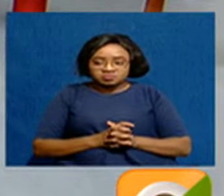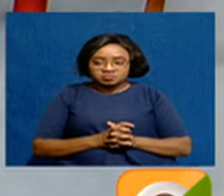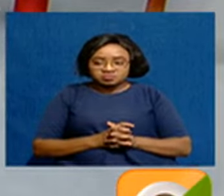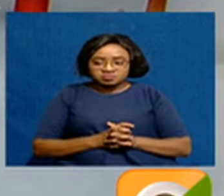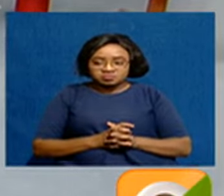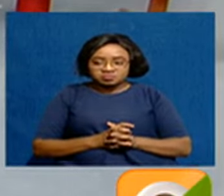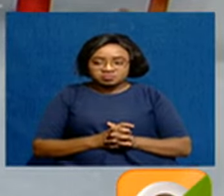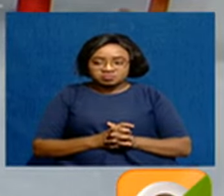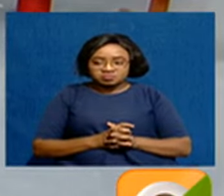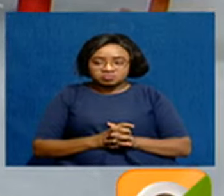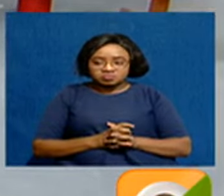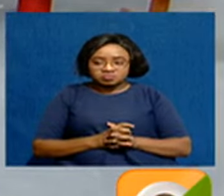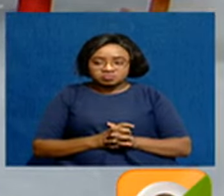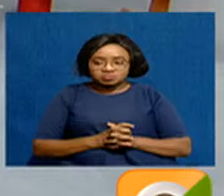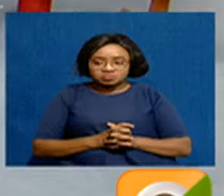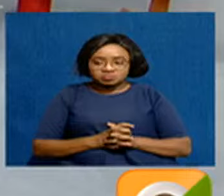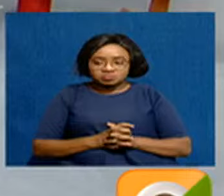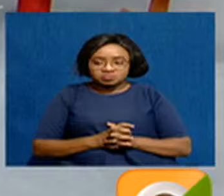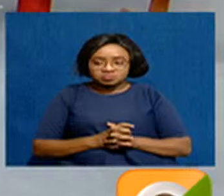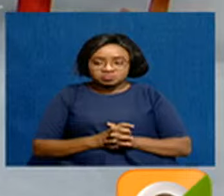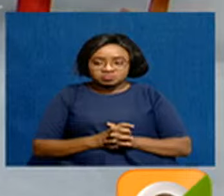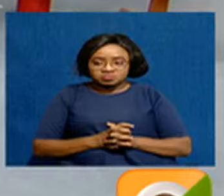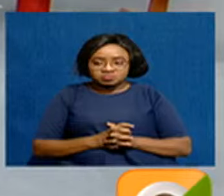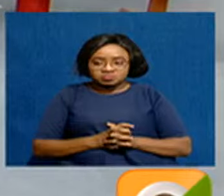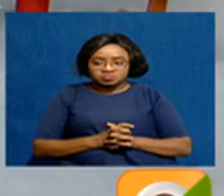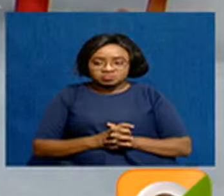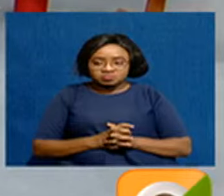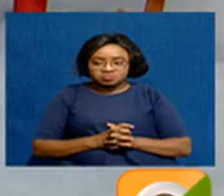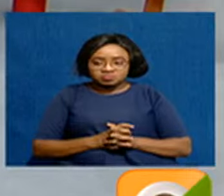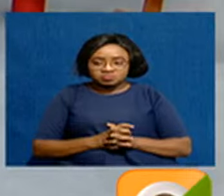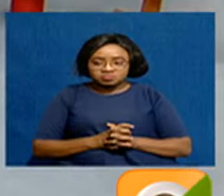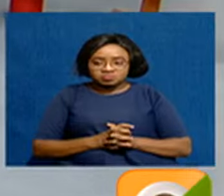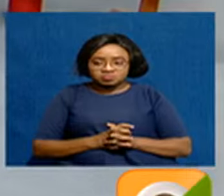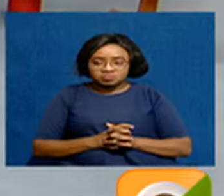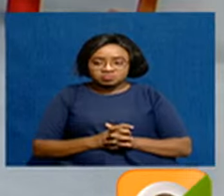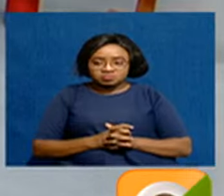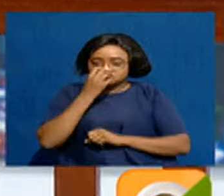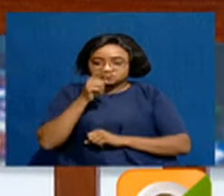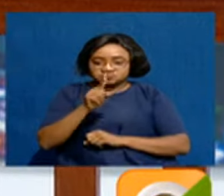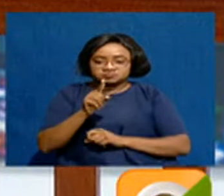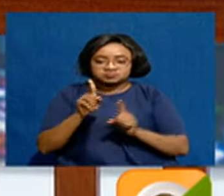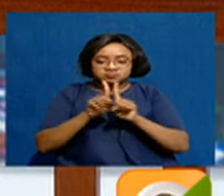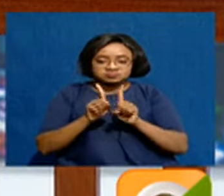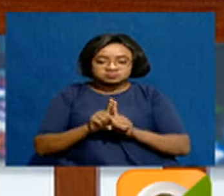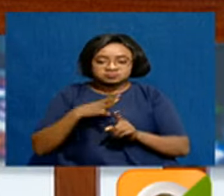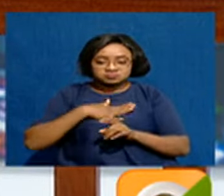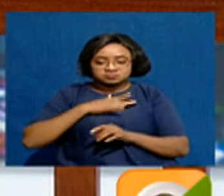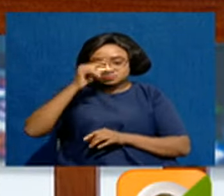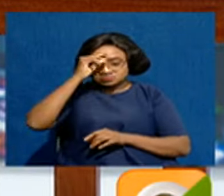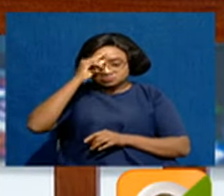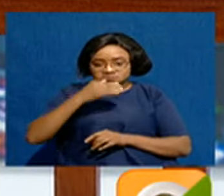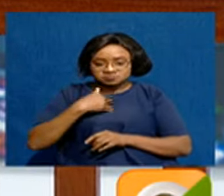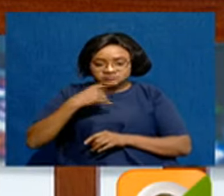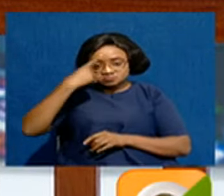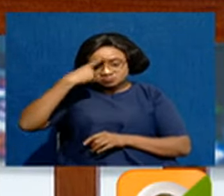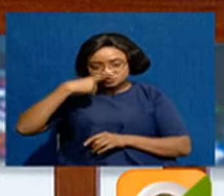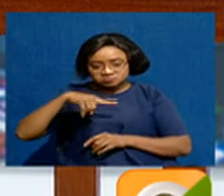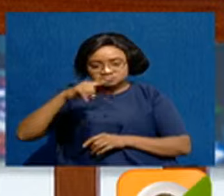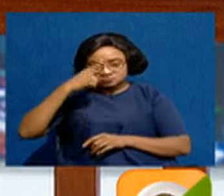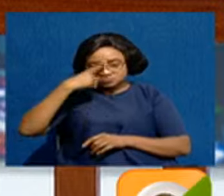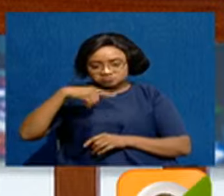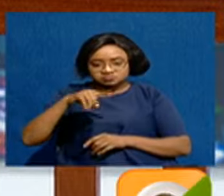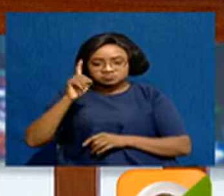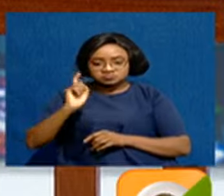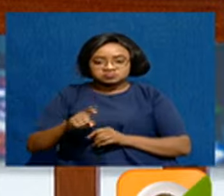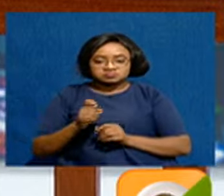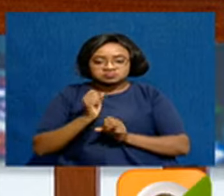Lamu. Tana River? Tana River was very yes, bad. It was very sad. You know the policy that we must build the Grand